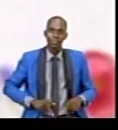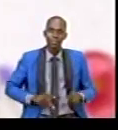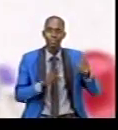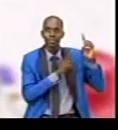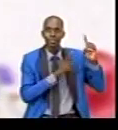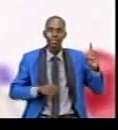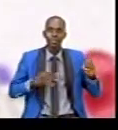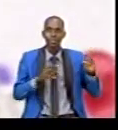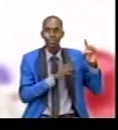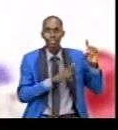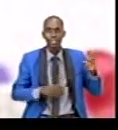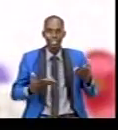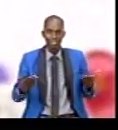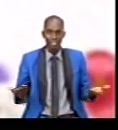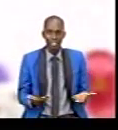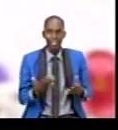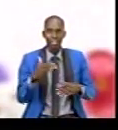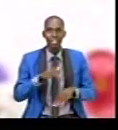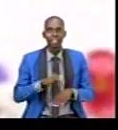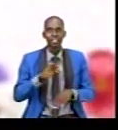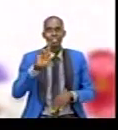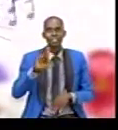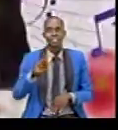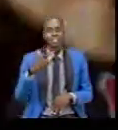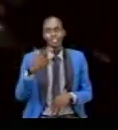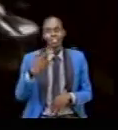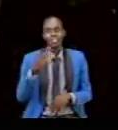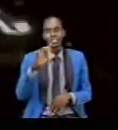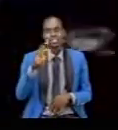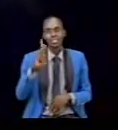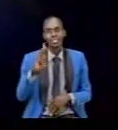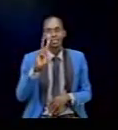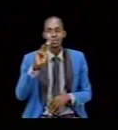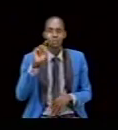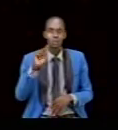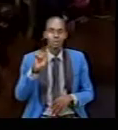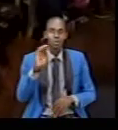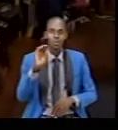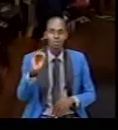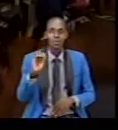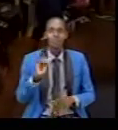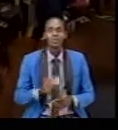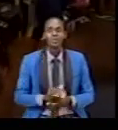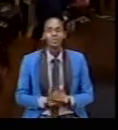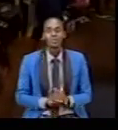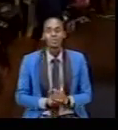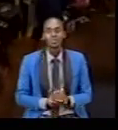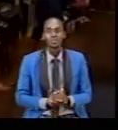Lords, right here at GCK 2.0.